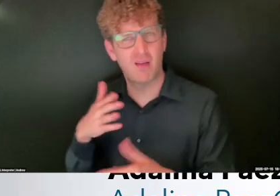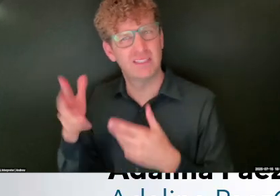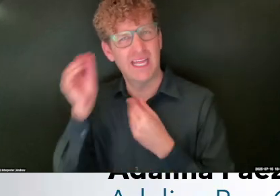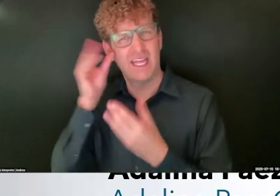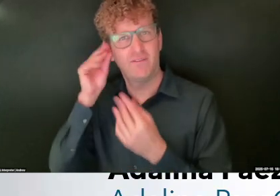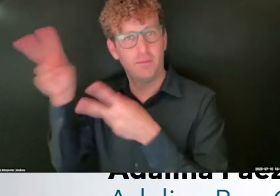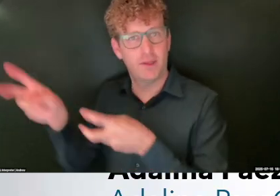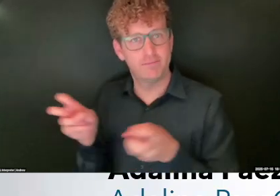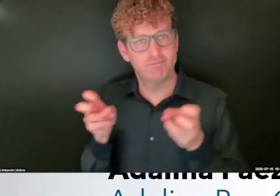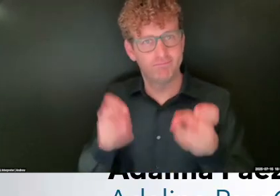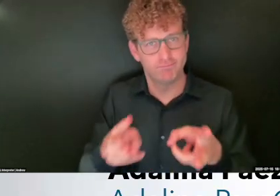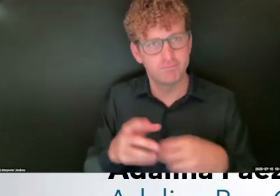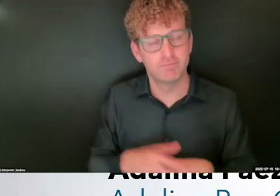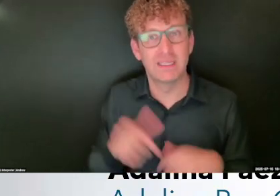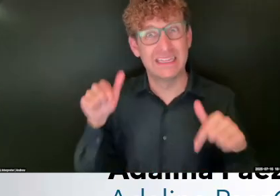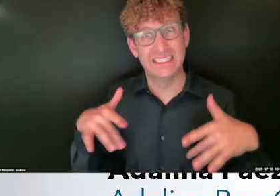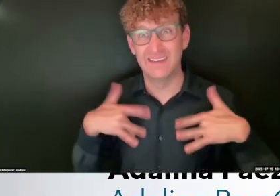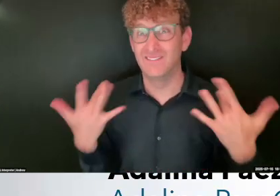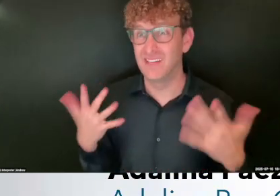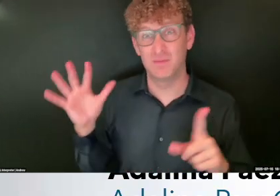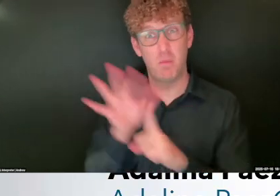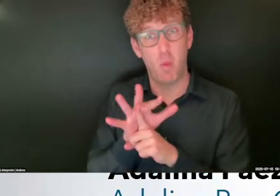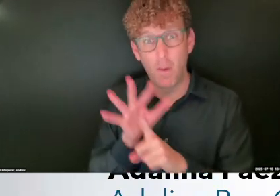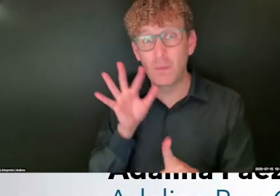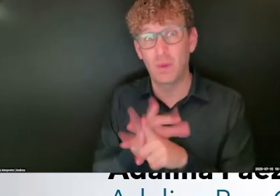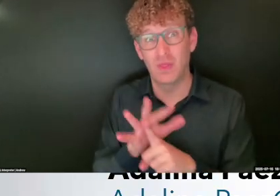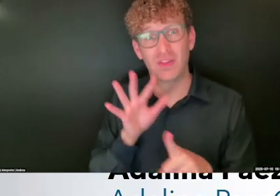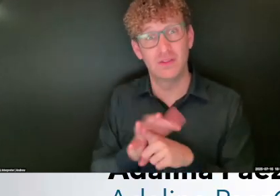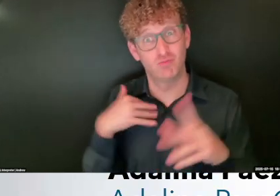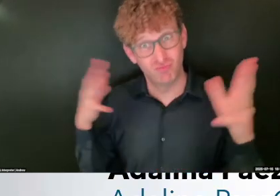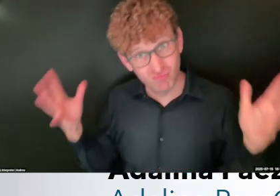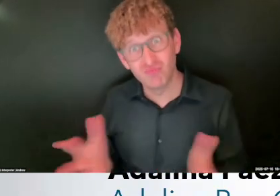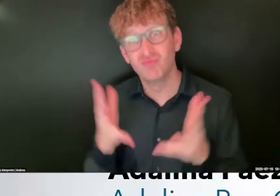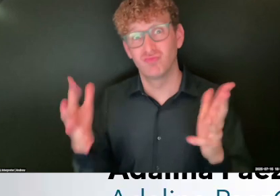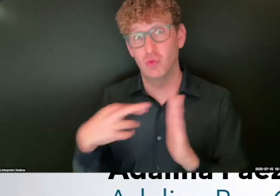recommend that you register for the event, and hope to see you there.